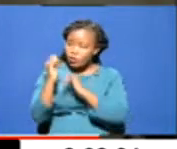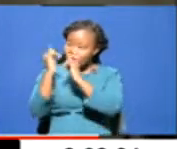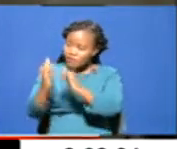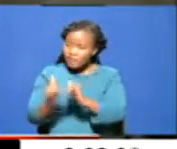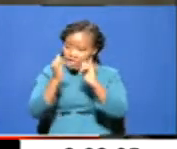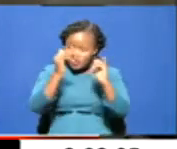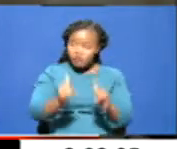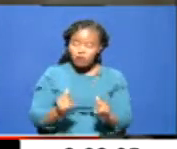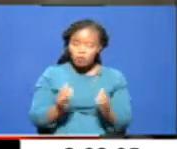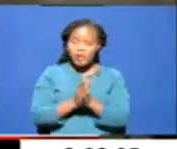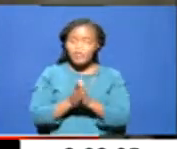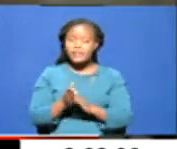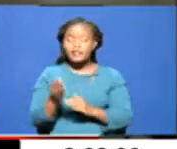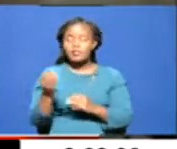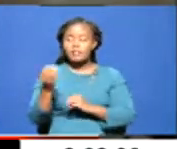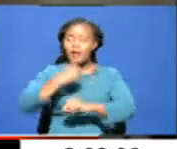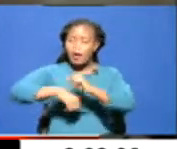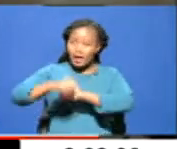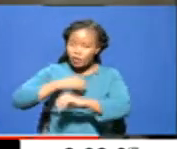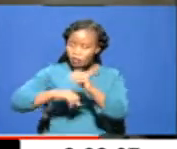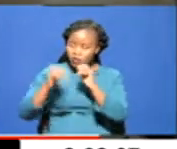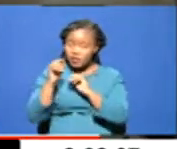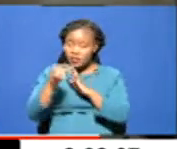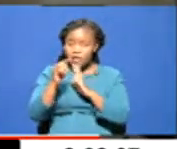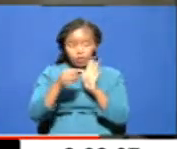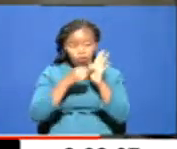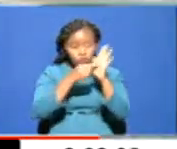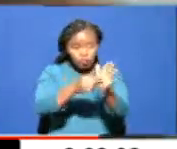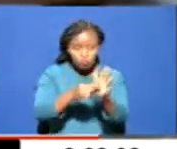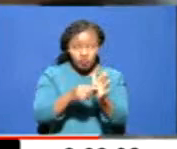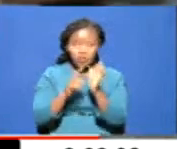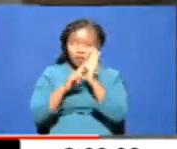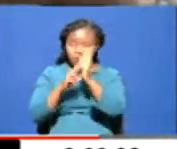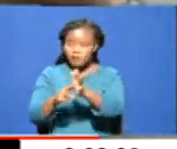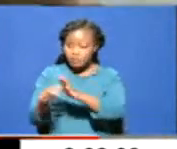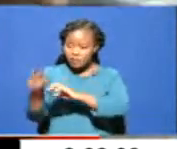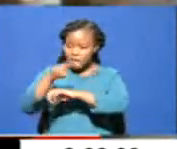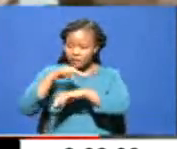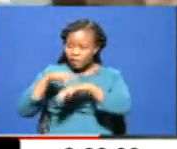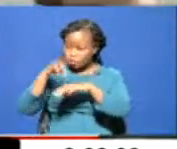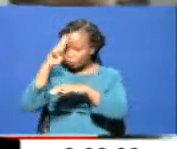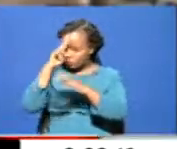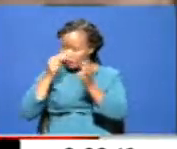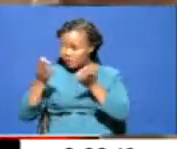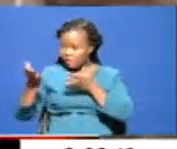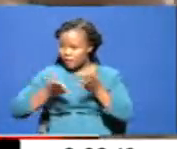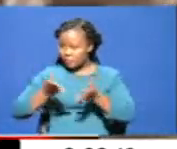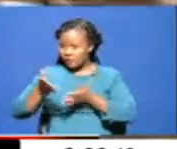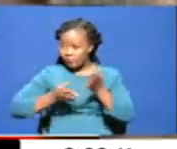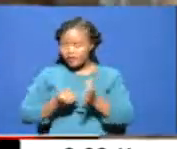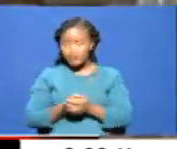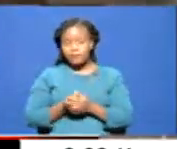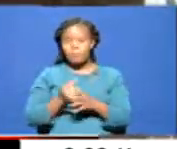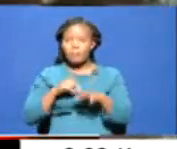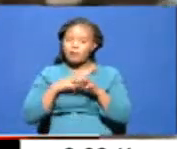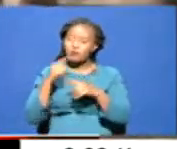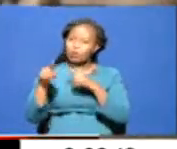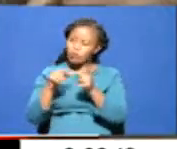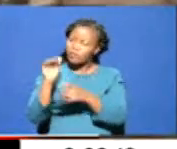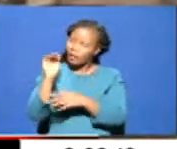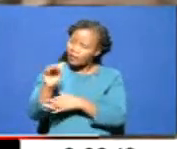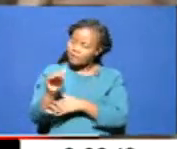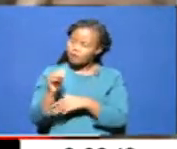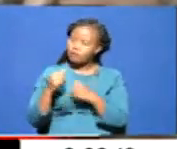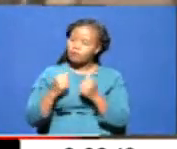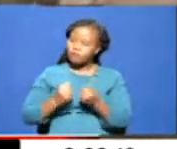collective actions will reflect on the National Police Service. While reiterating the government's commitment to continue supporting reforms in the service and